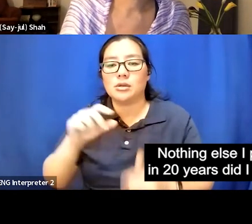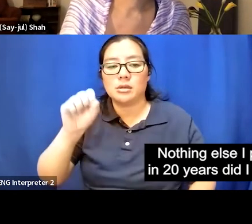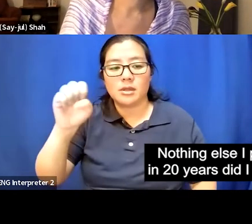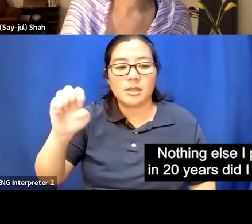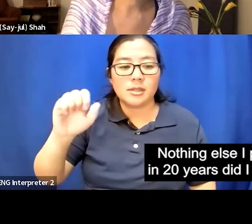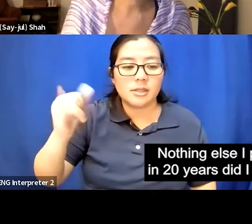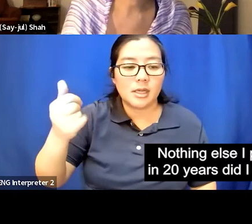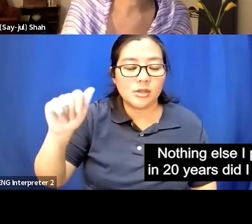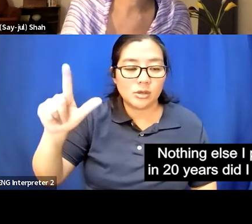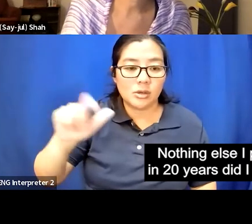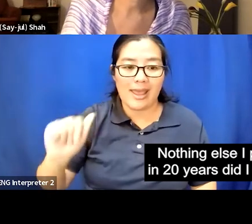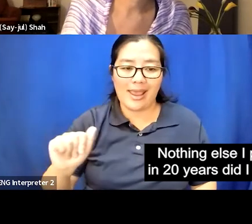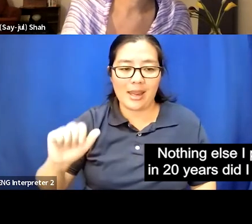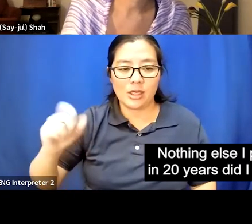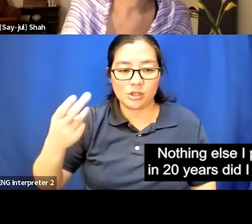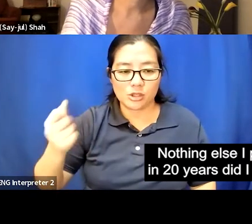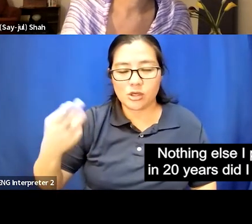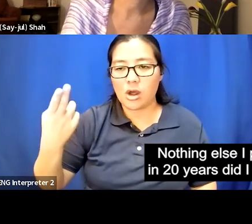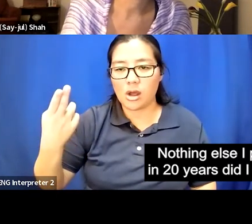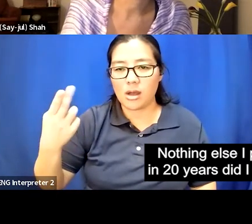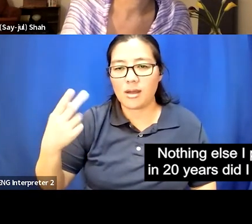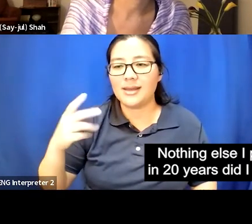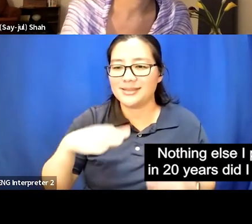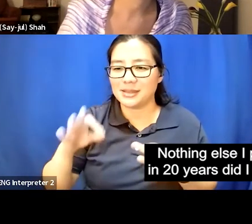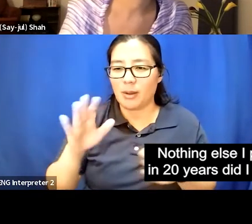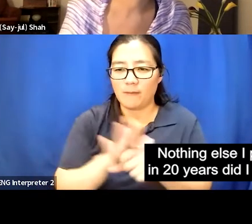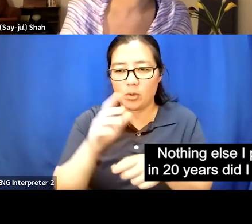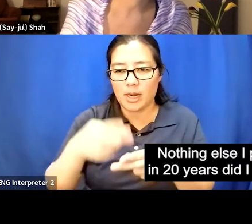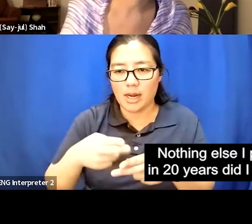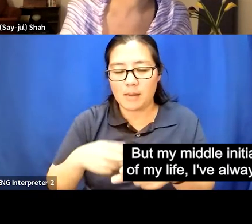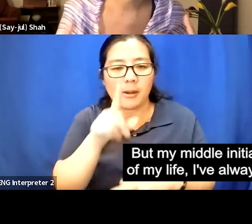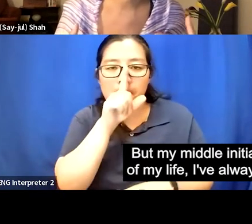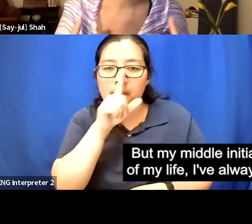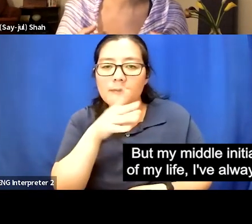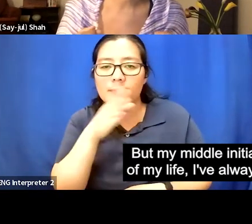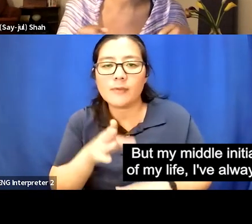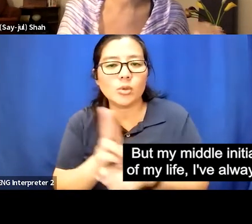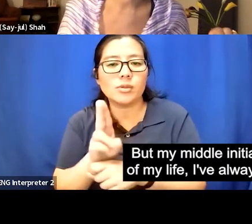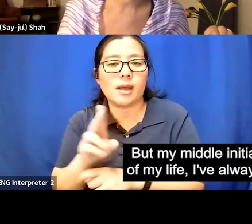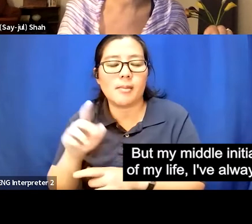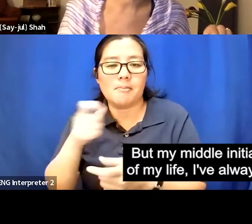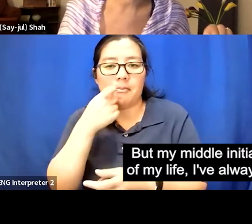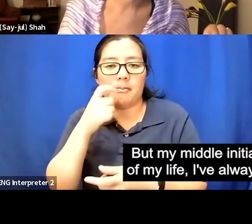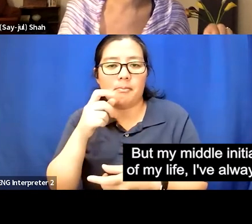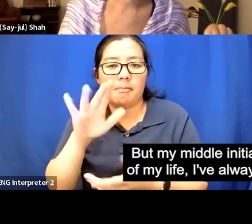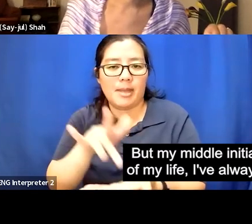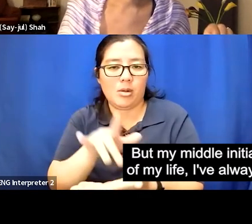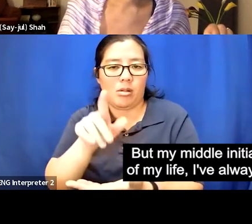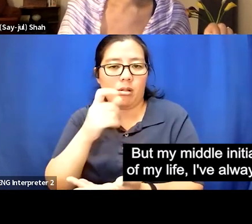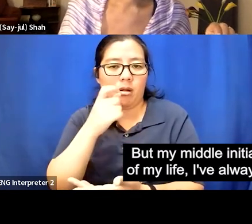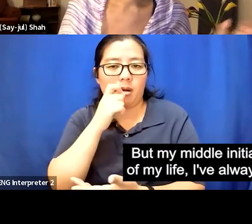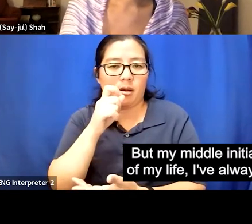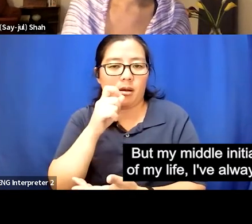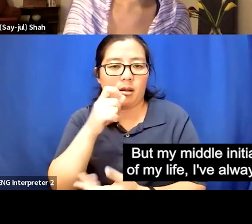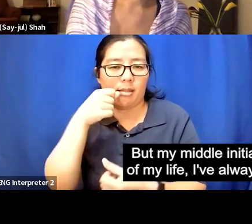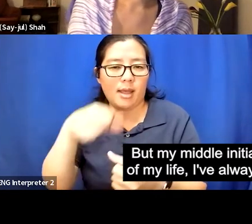Shah. And nothing else I've published in, I think in 20 years, did I use my middle initial, but my middle initial is how I am